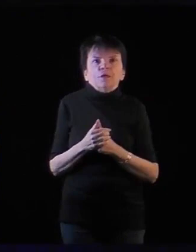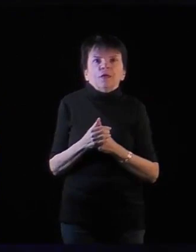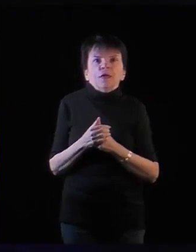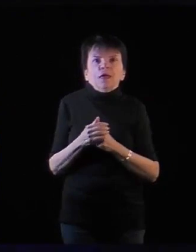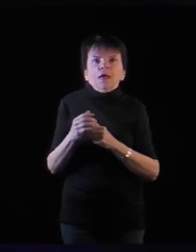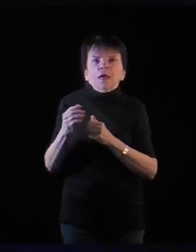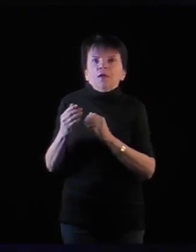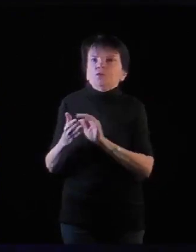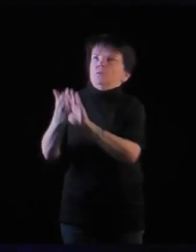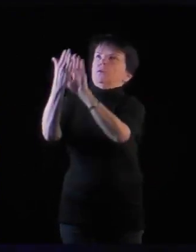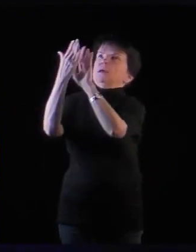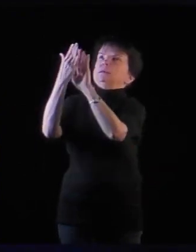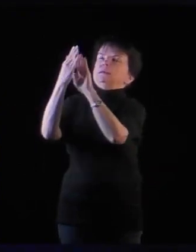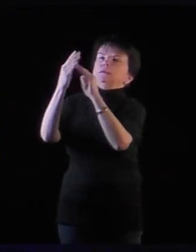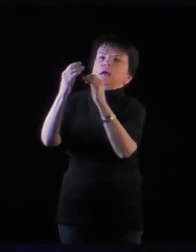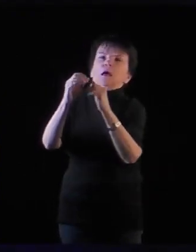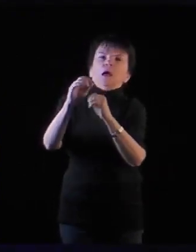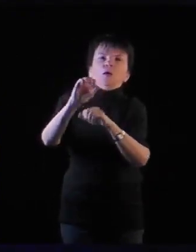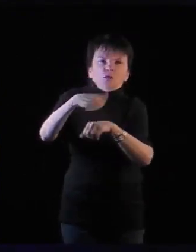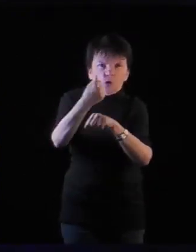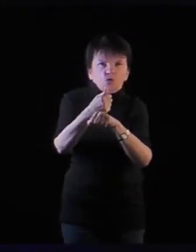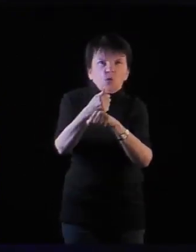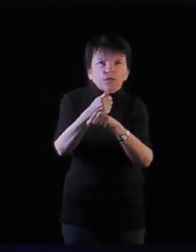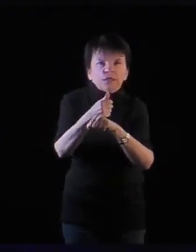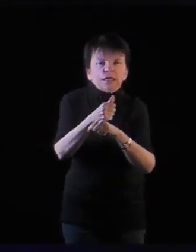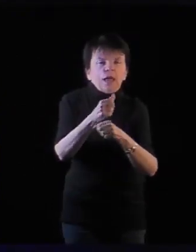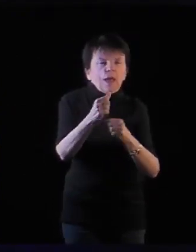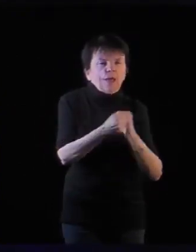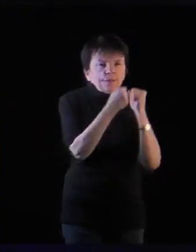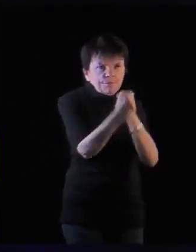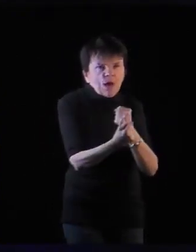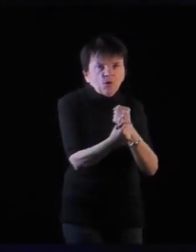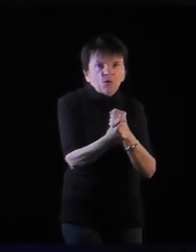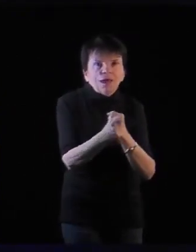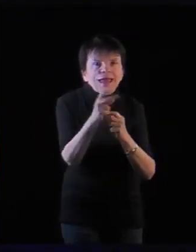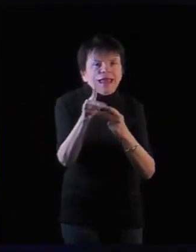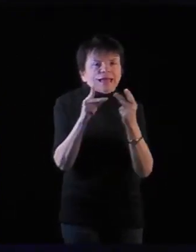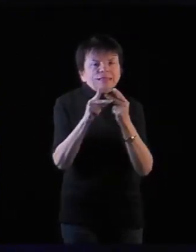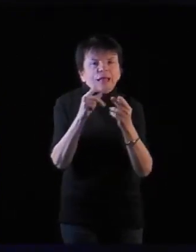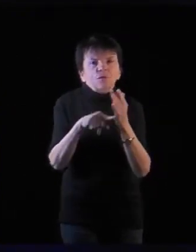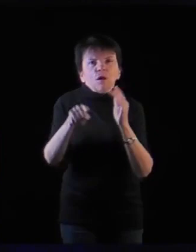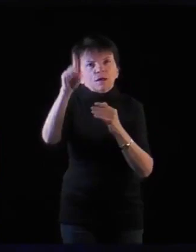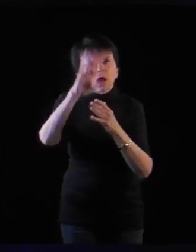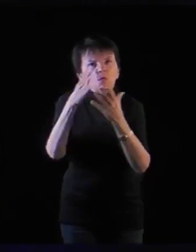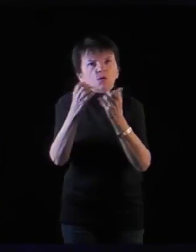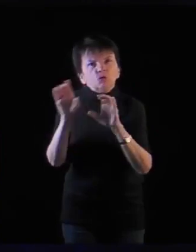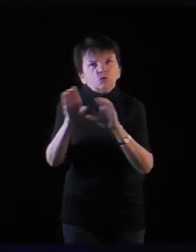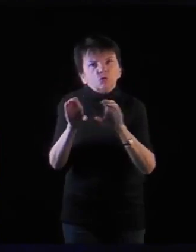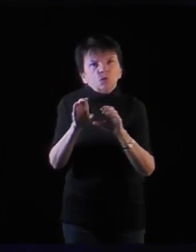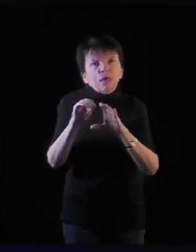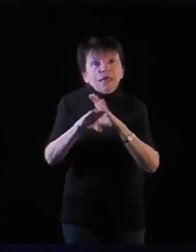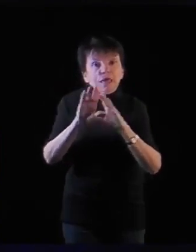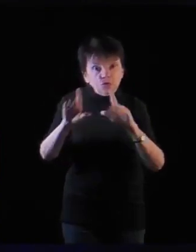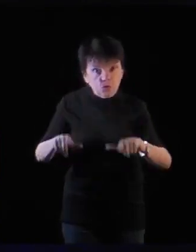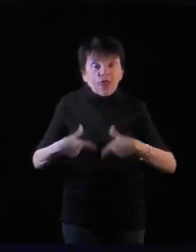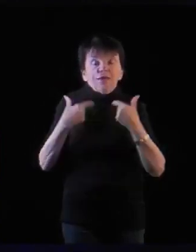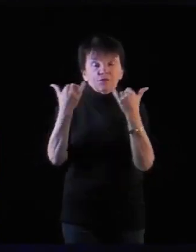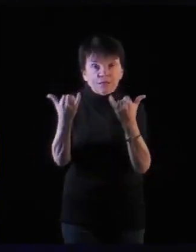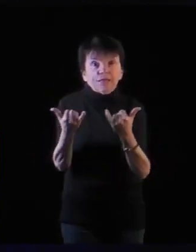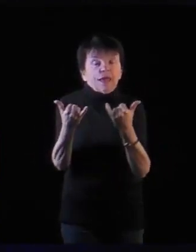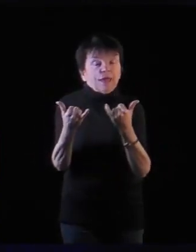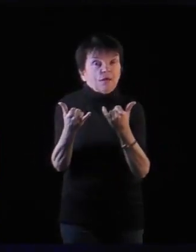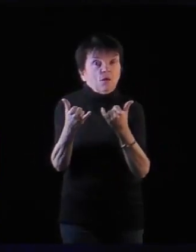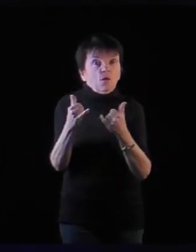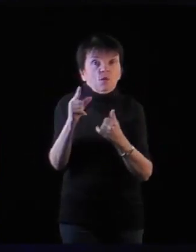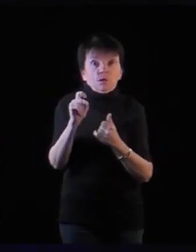presence, the authority, the power is exactly what God wants to do in your life today that we don't need to just wait to what is yet to